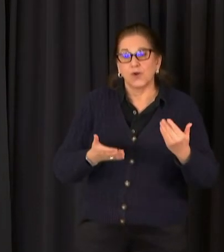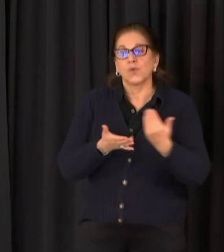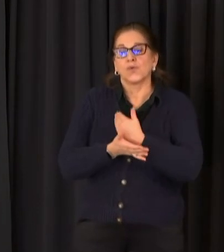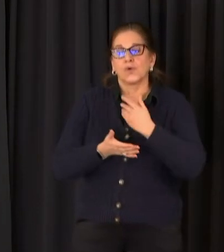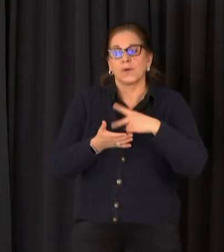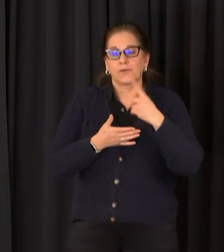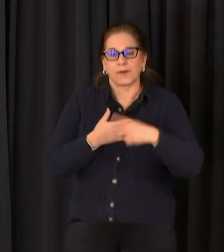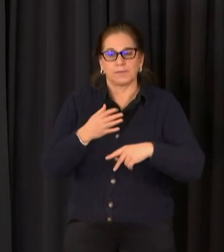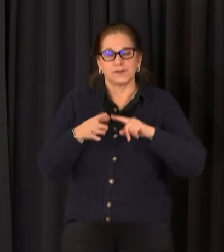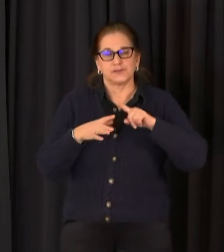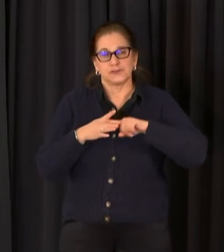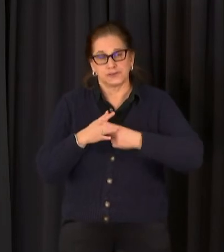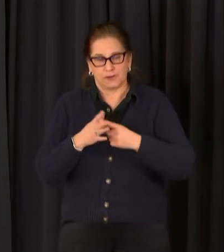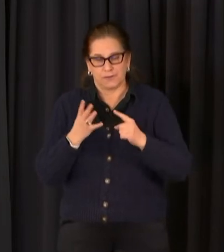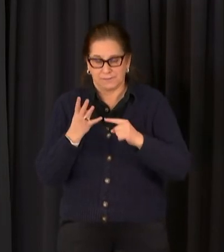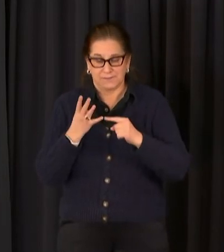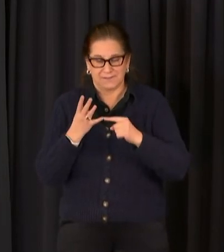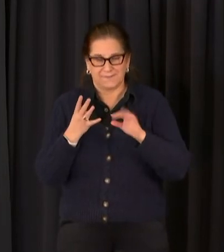February 19th.